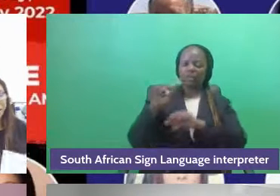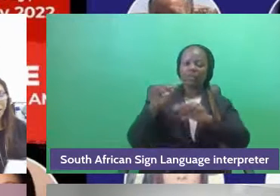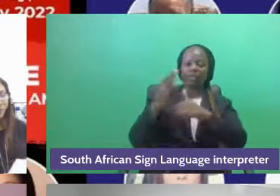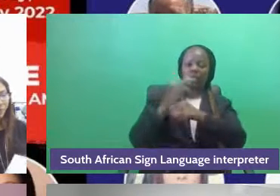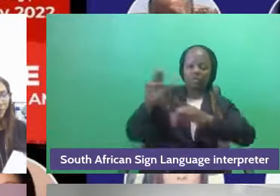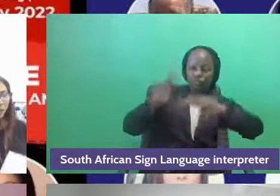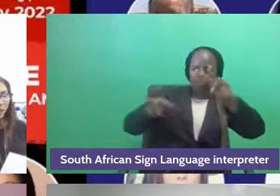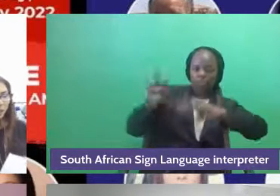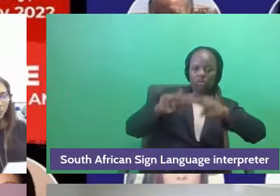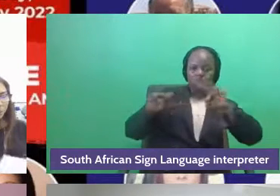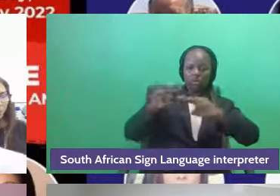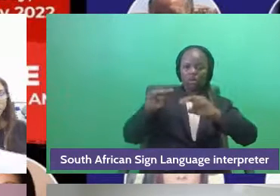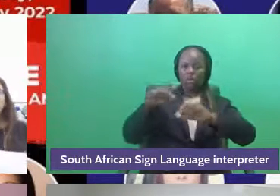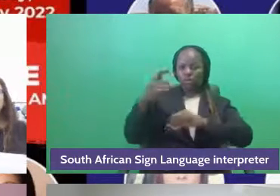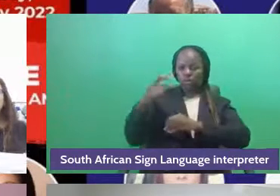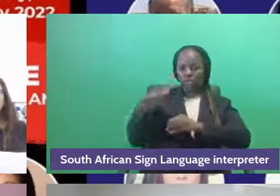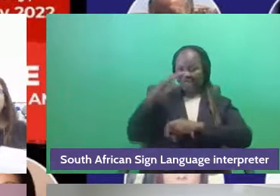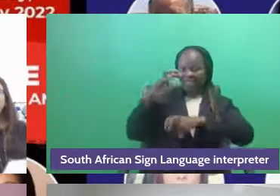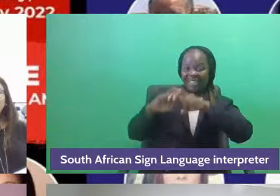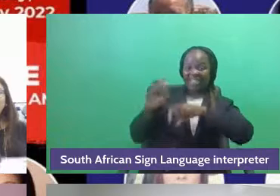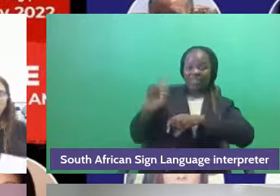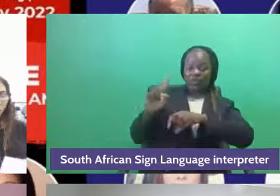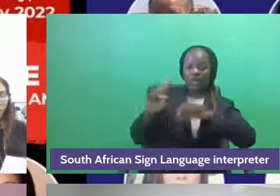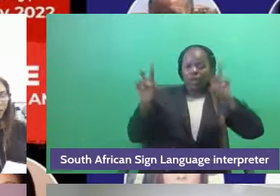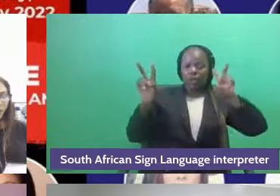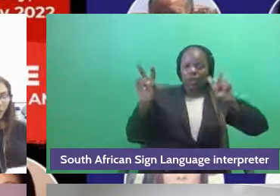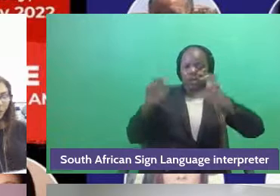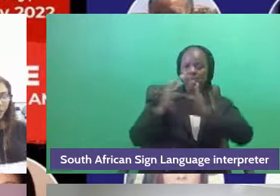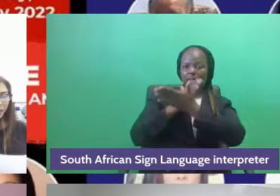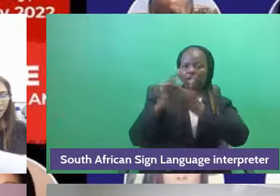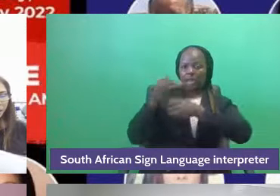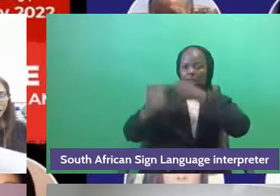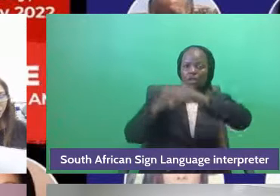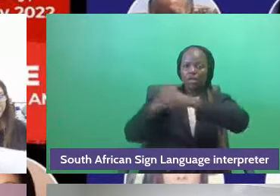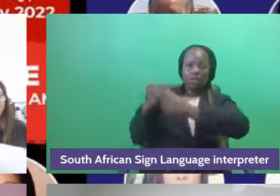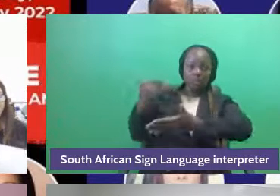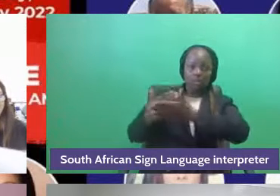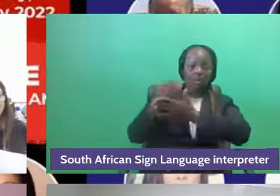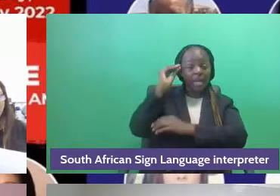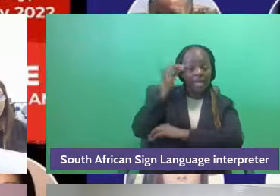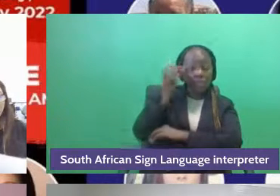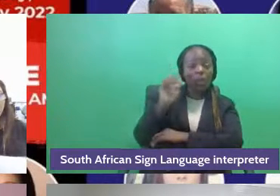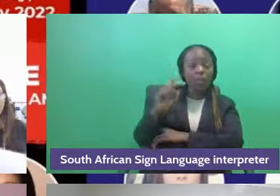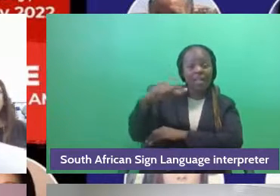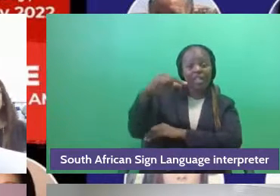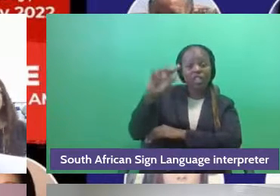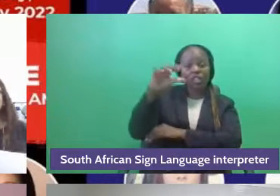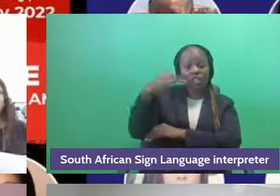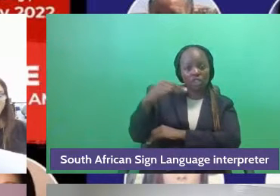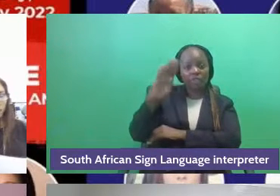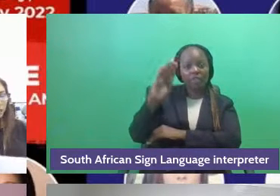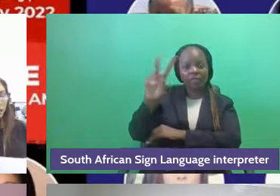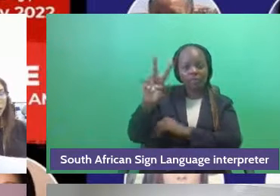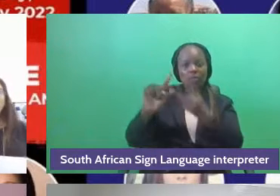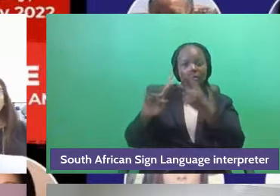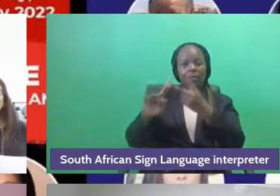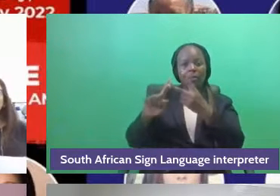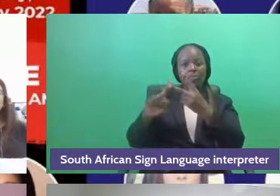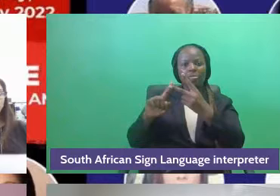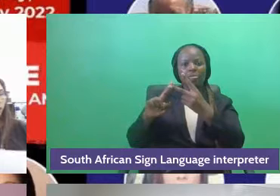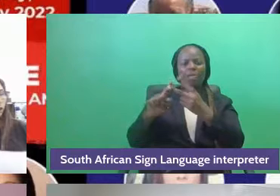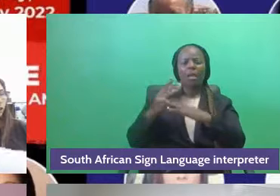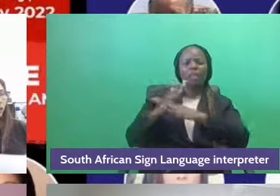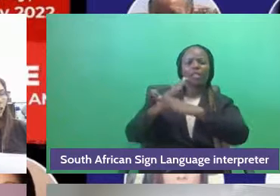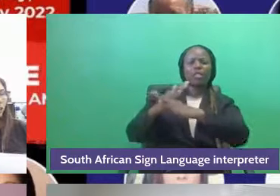deaf sector. So some of the topics we've covered this year, which were quite interesting, was gender-based violence, protection orders,